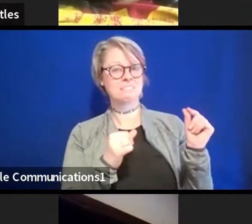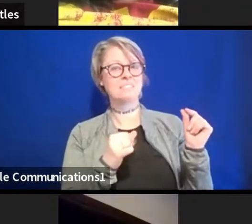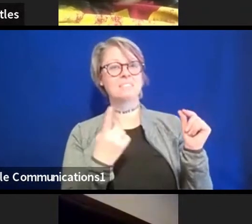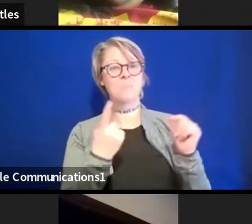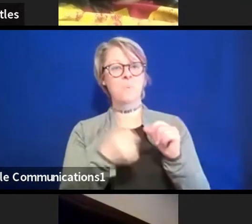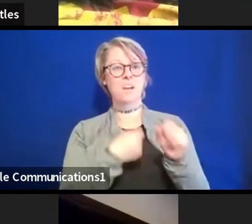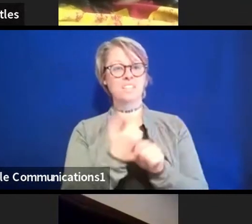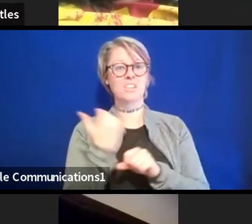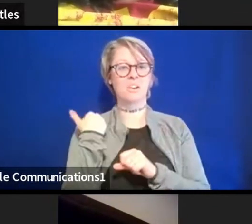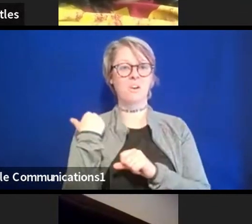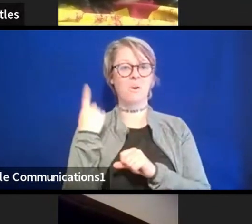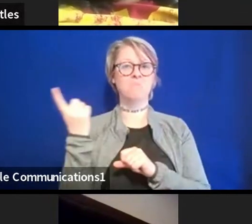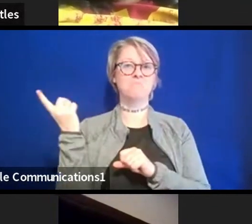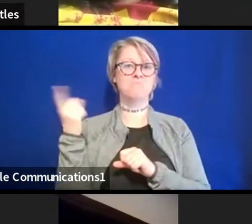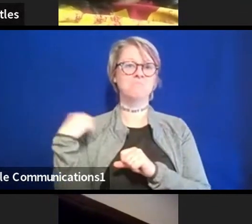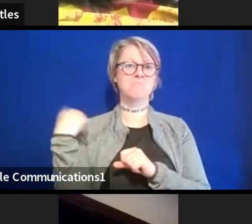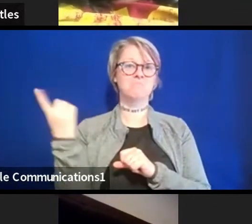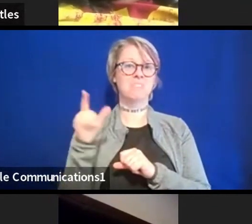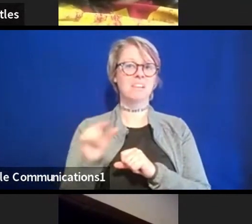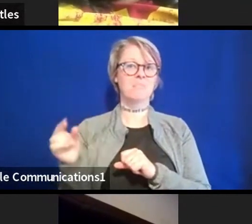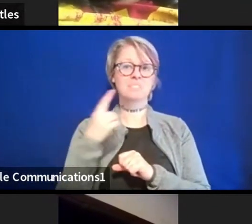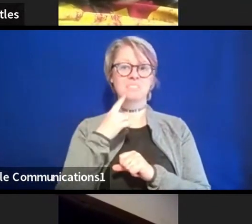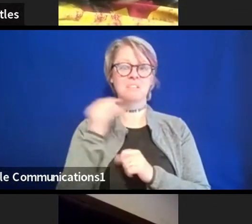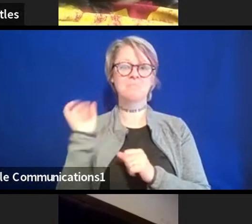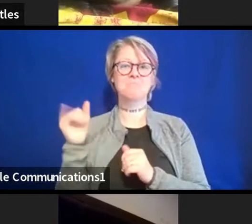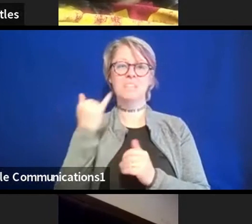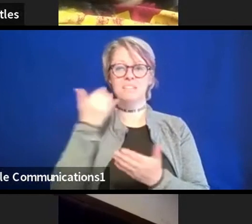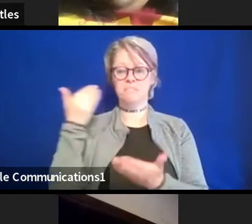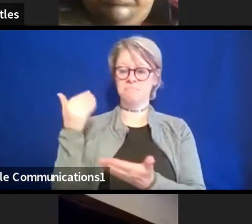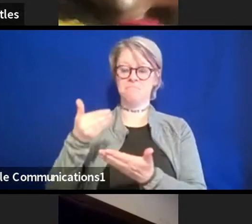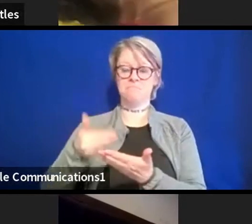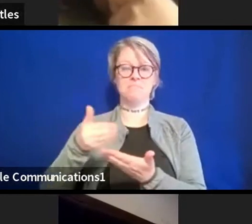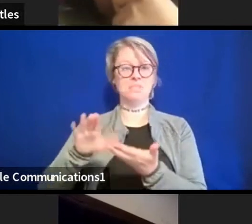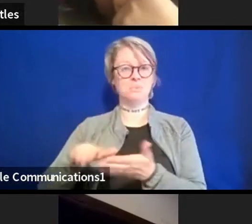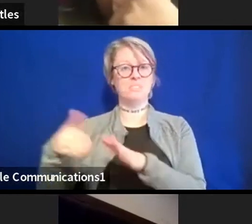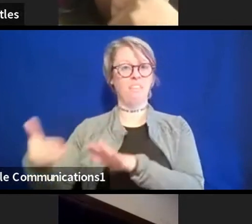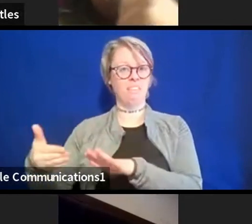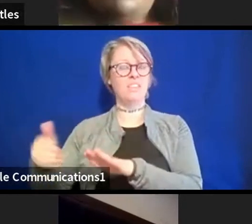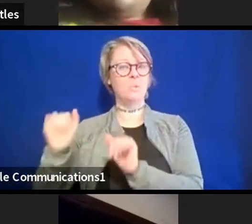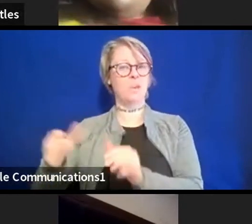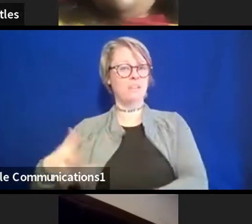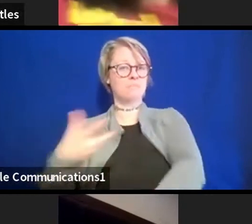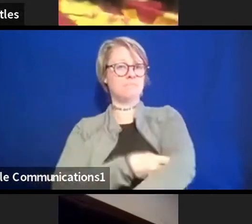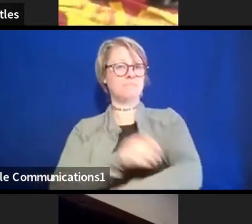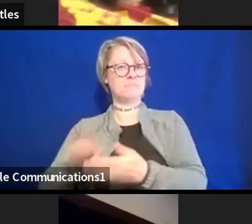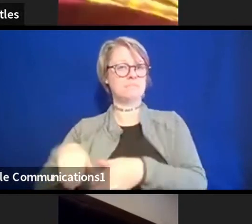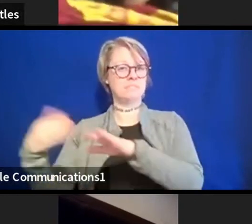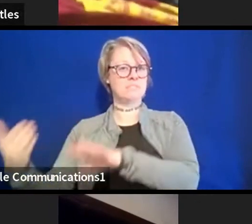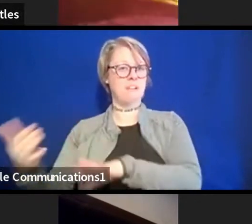everybody is pretty comfortable with this new law, this new exemption to the crime of